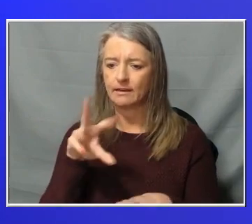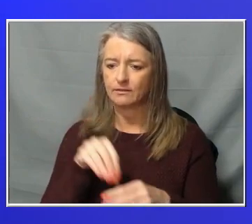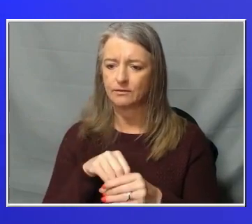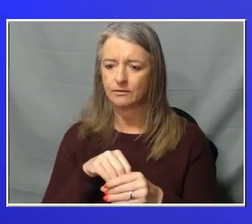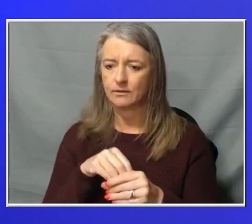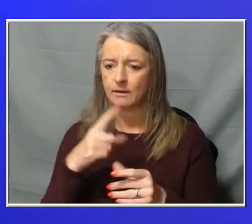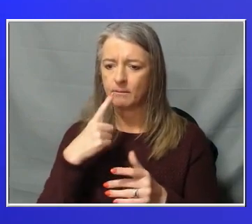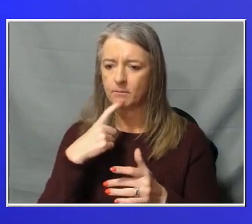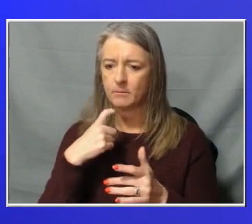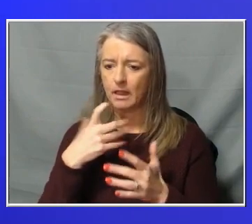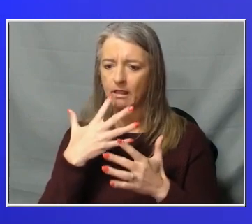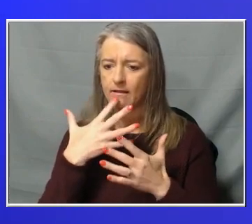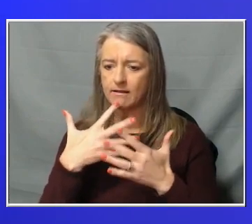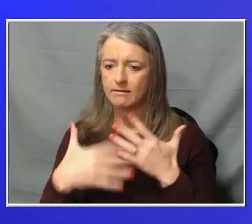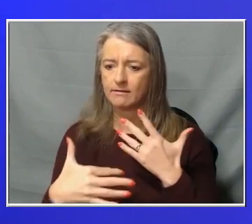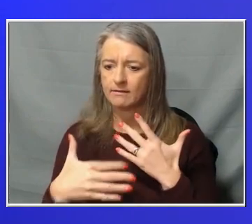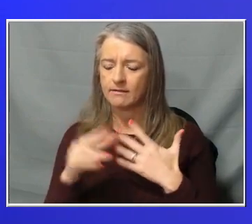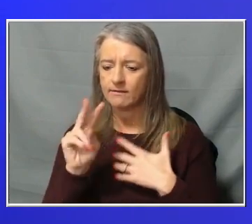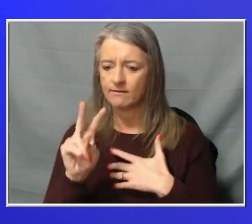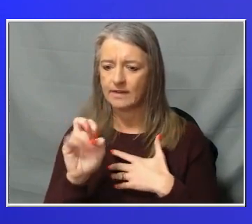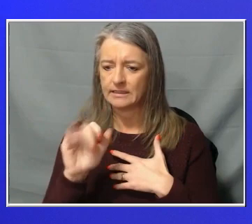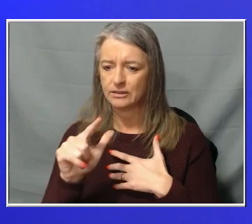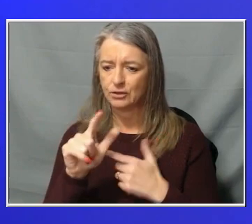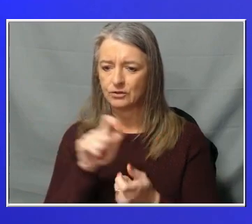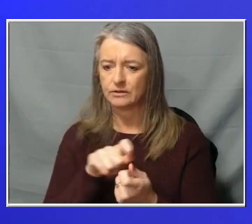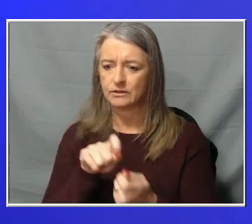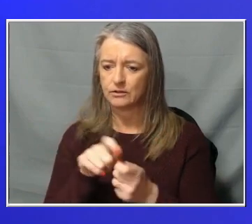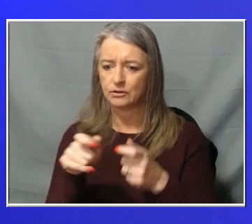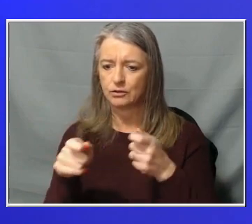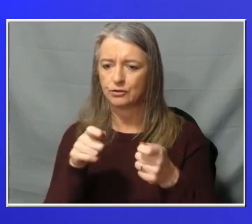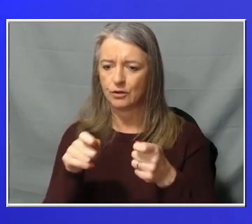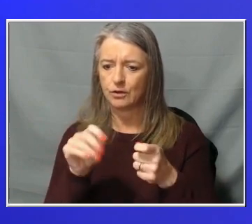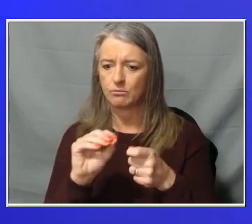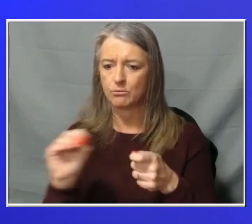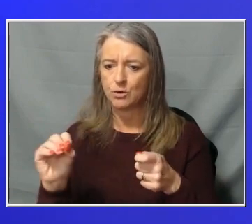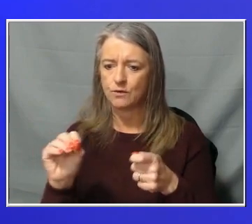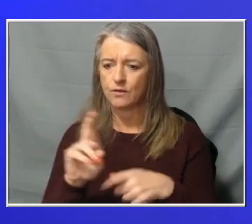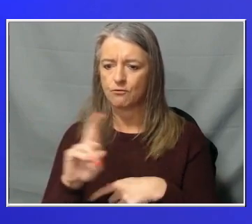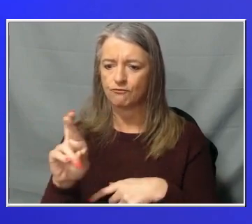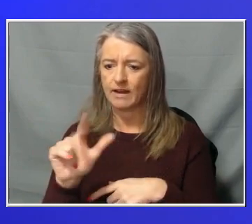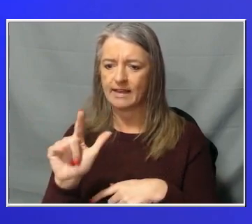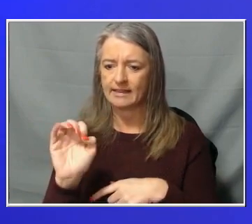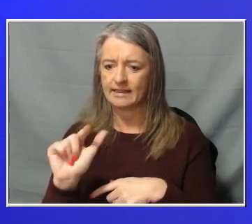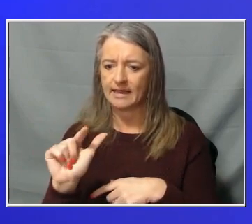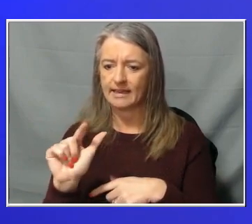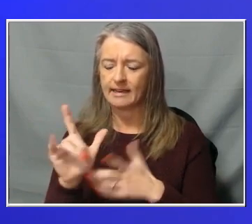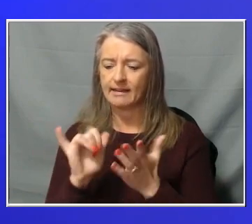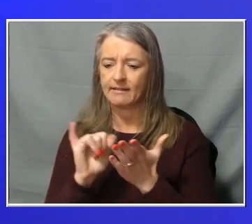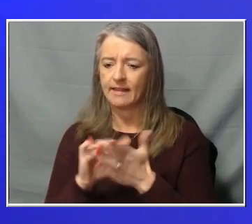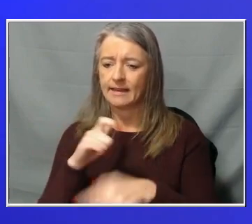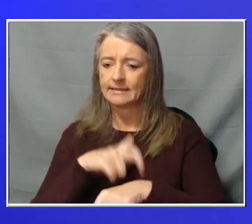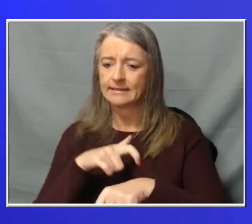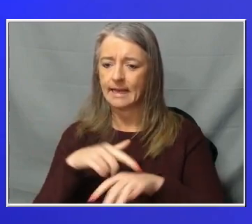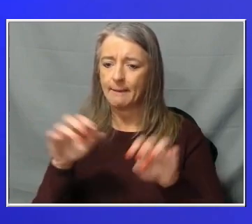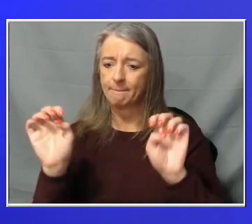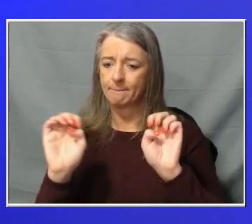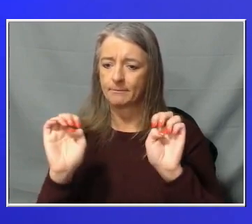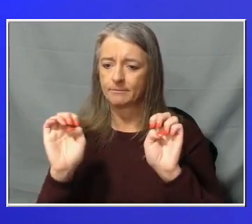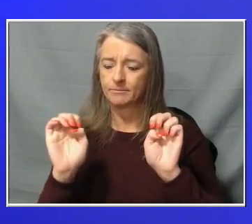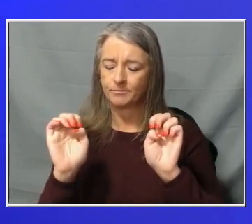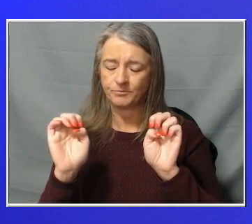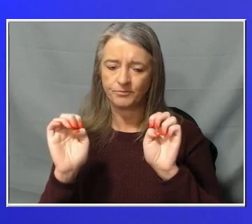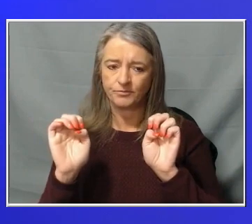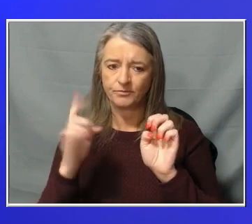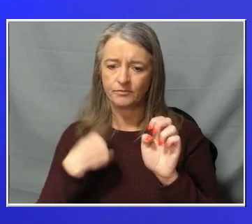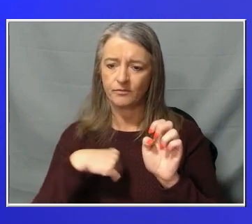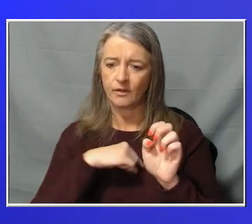vessel that most specifically controls the movement of the right leg. So at the time of the emergency, we